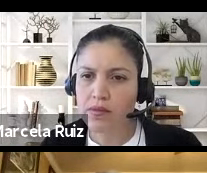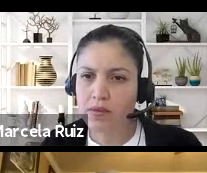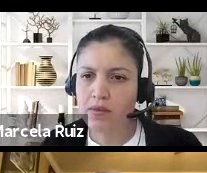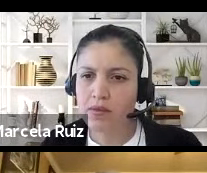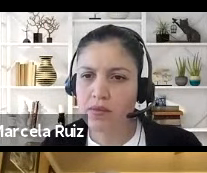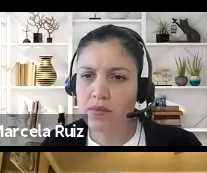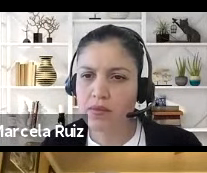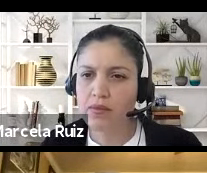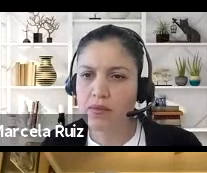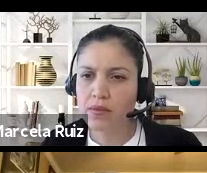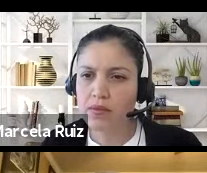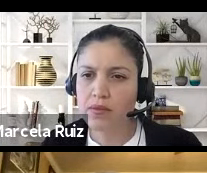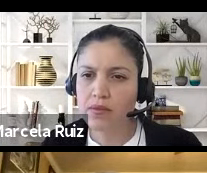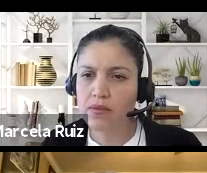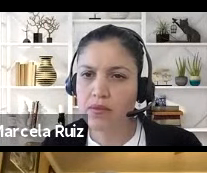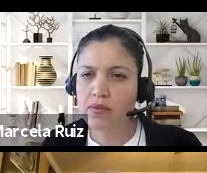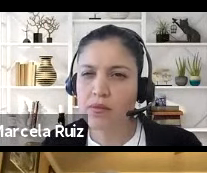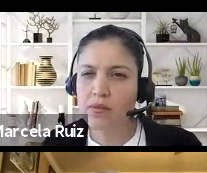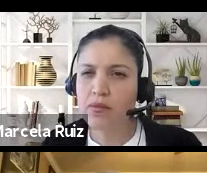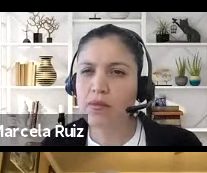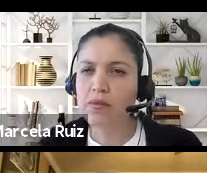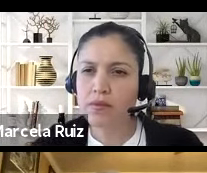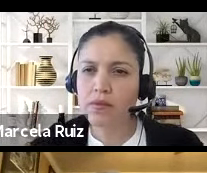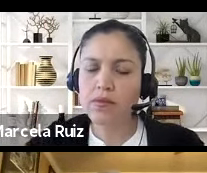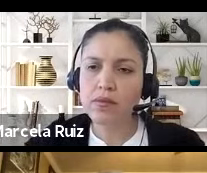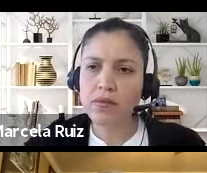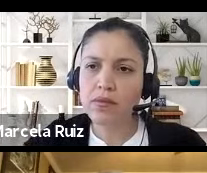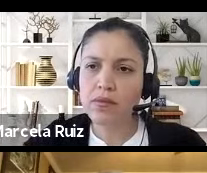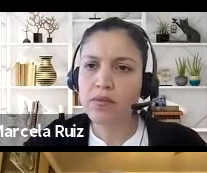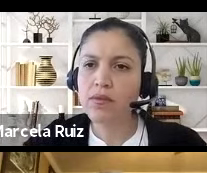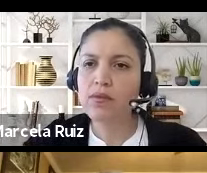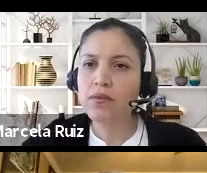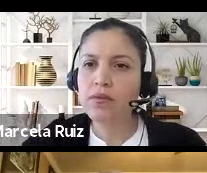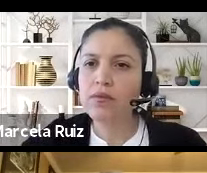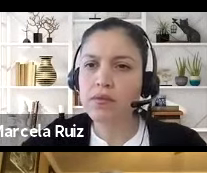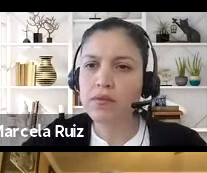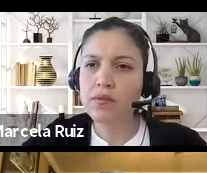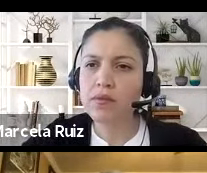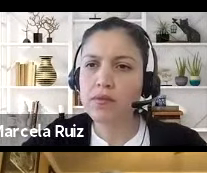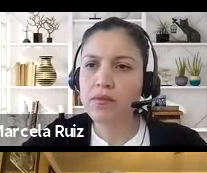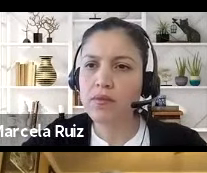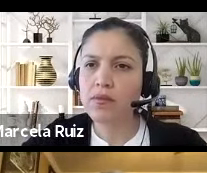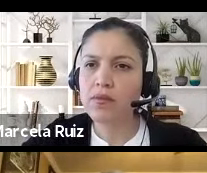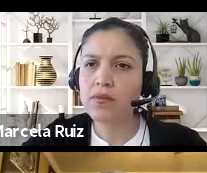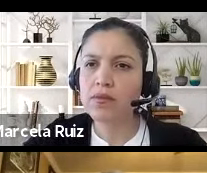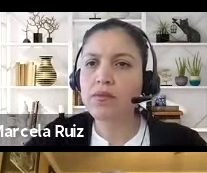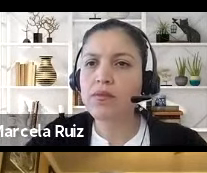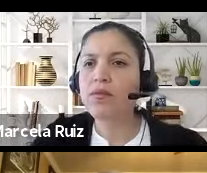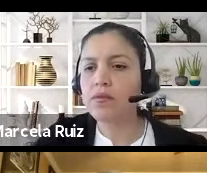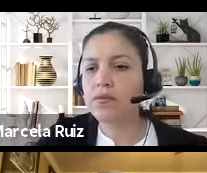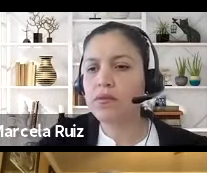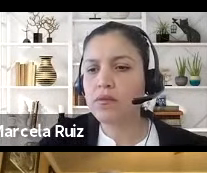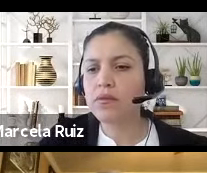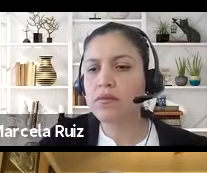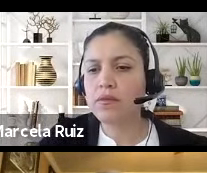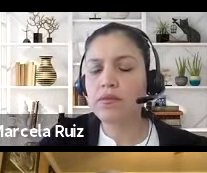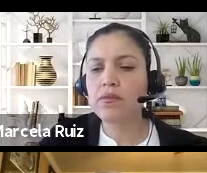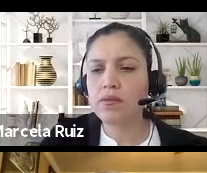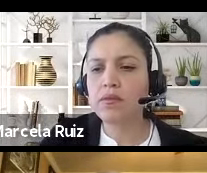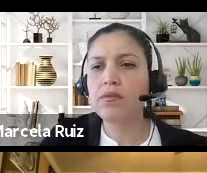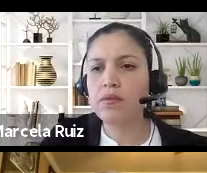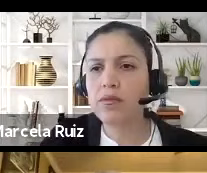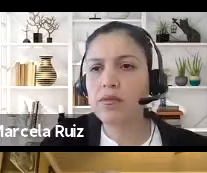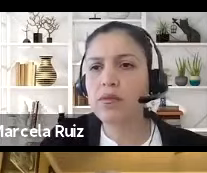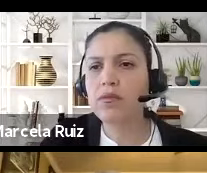connected to the phone number or supported through other sources that we know can provide them better support? So being